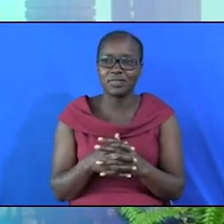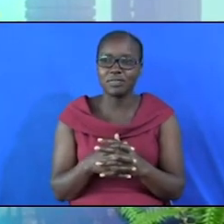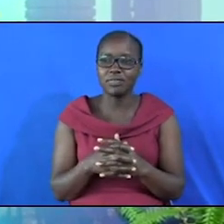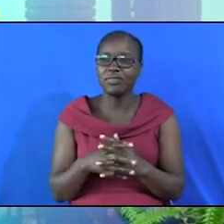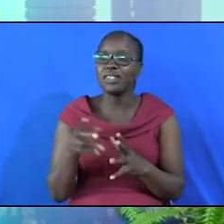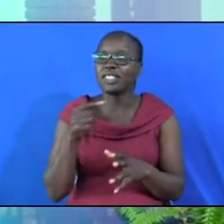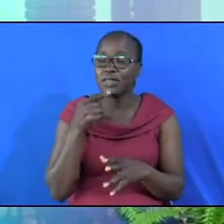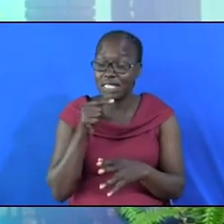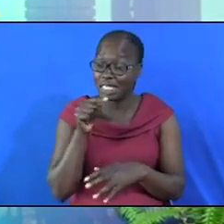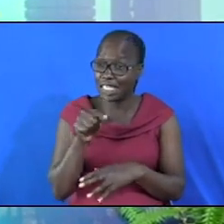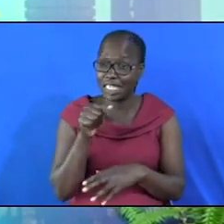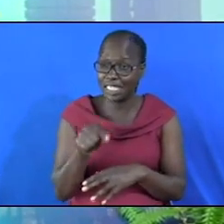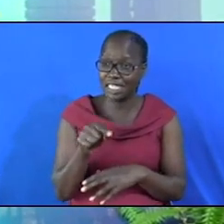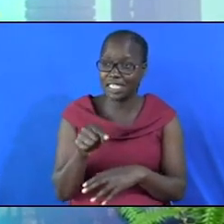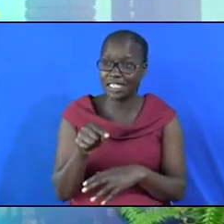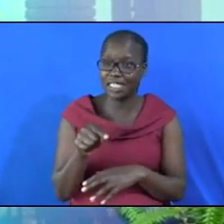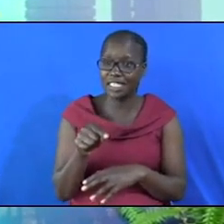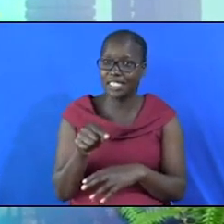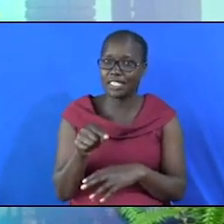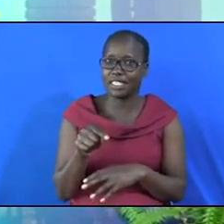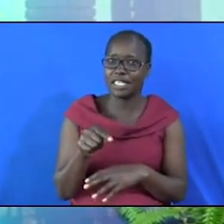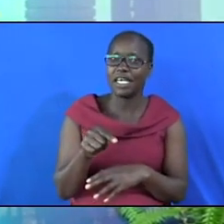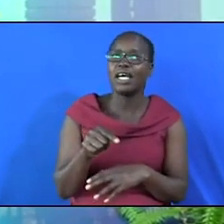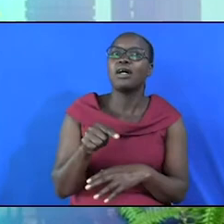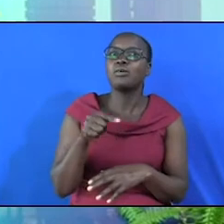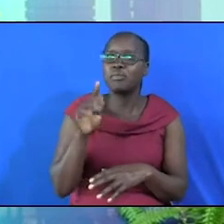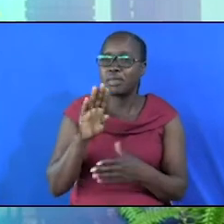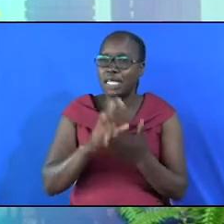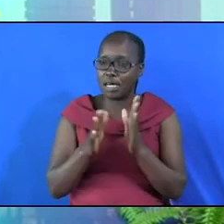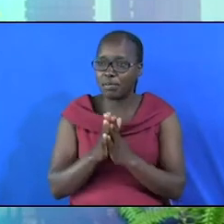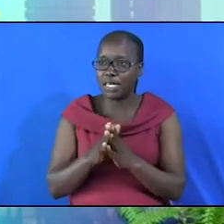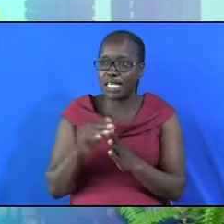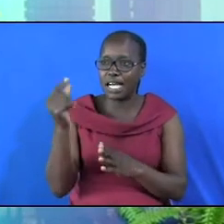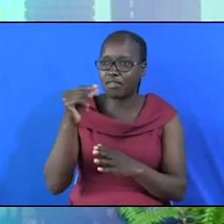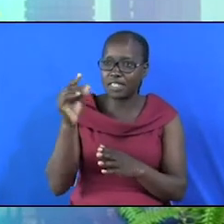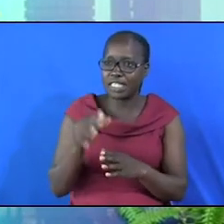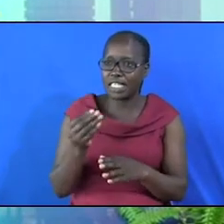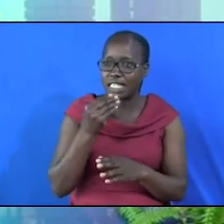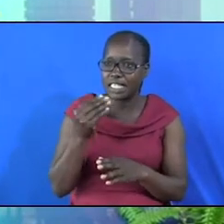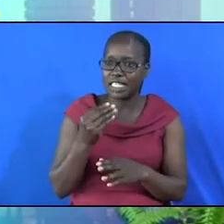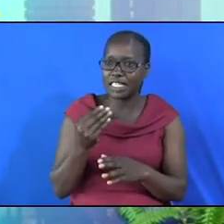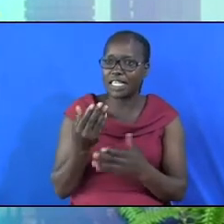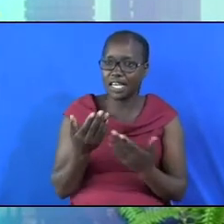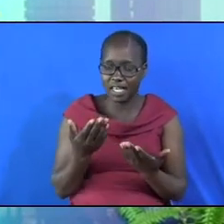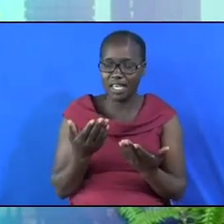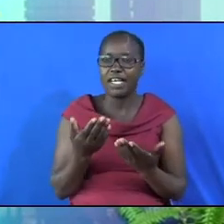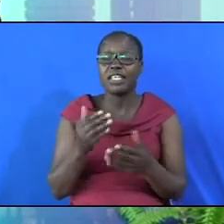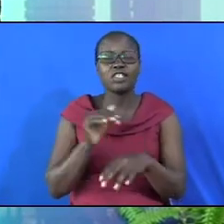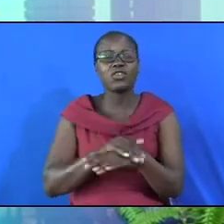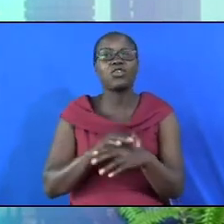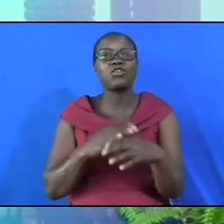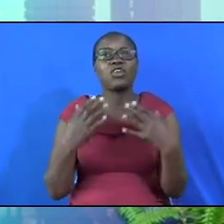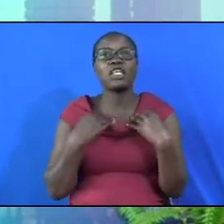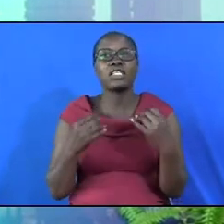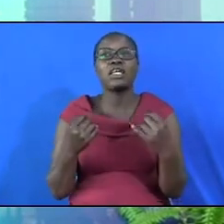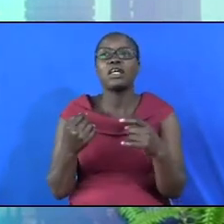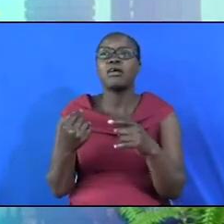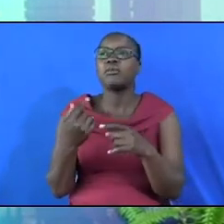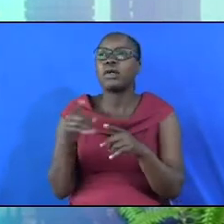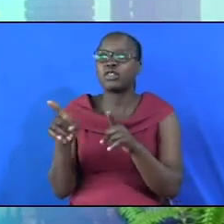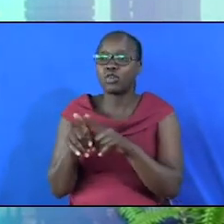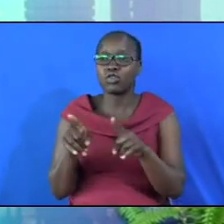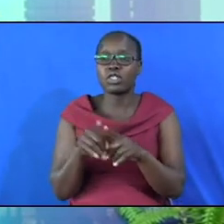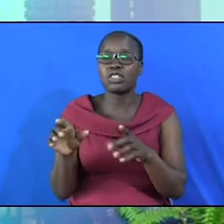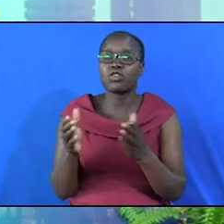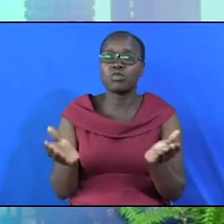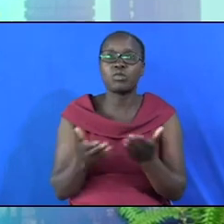We are saying this, being a vegetarian is good for your health, but be a vegetarian at home also. Because people want to